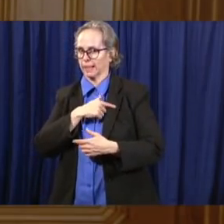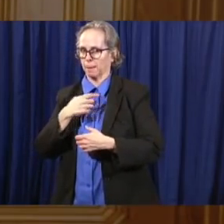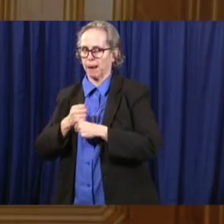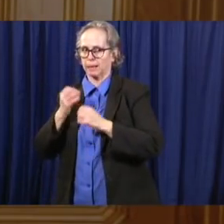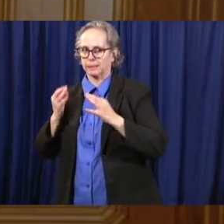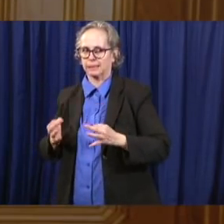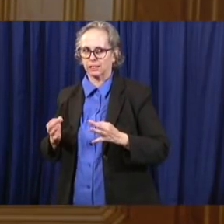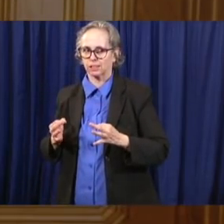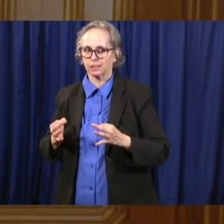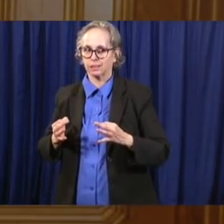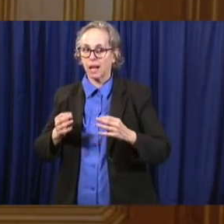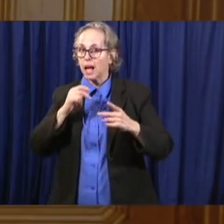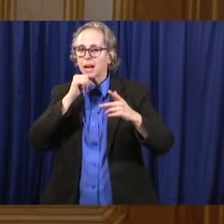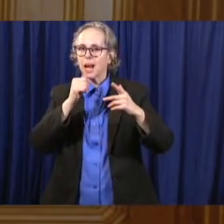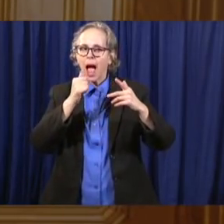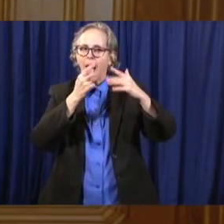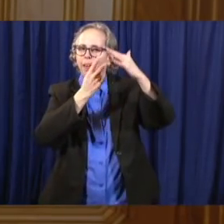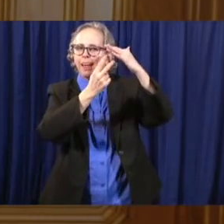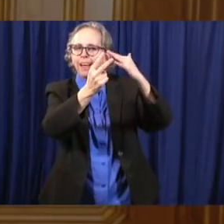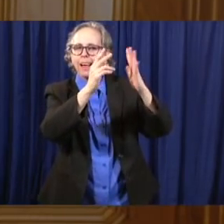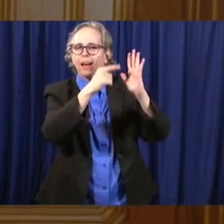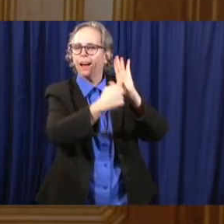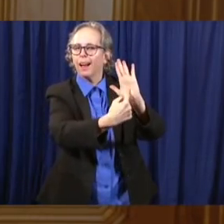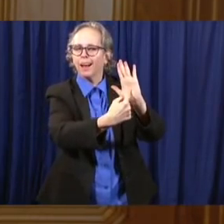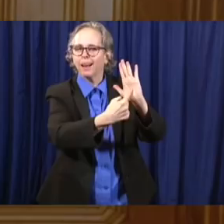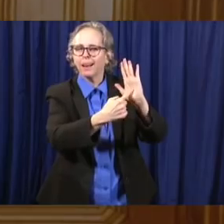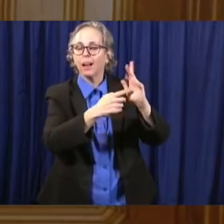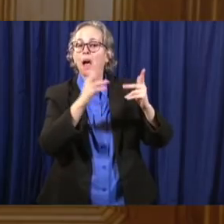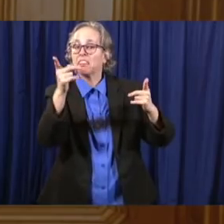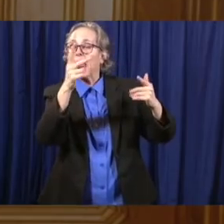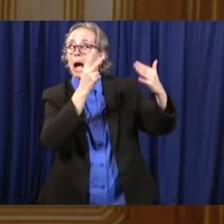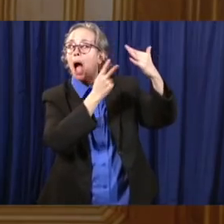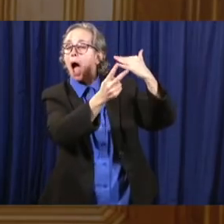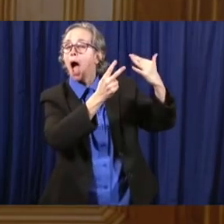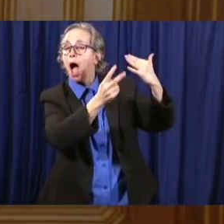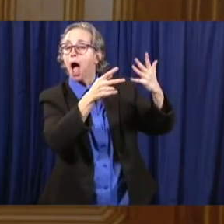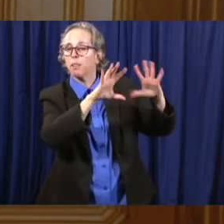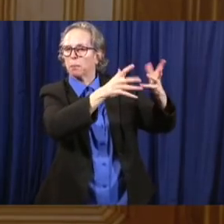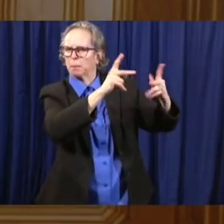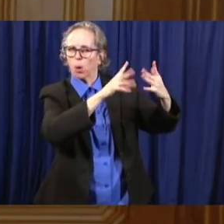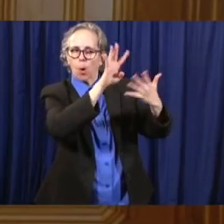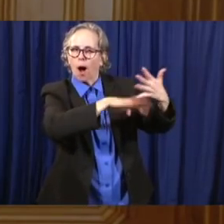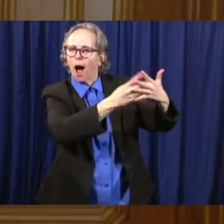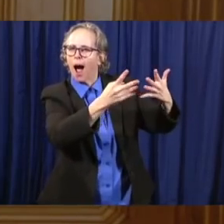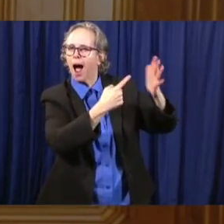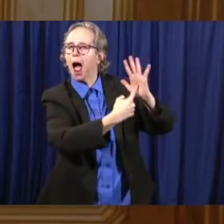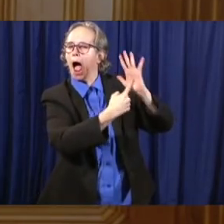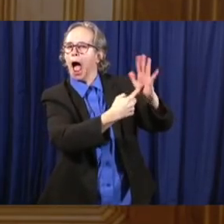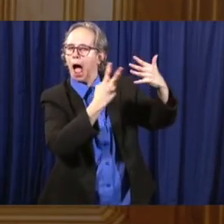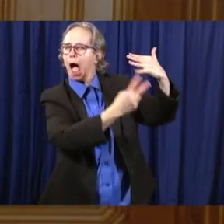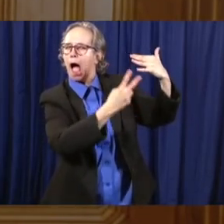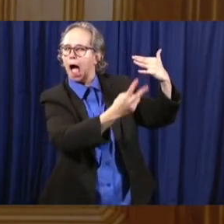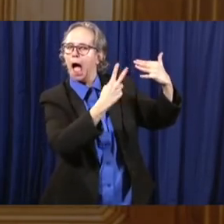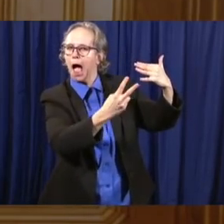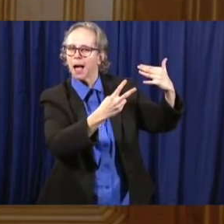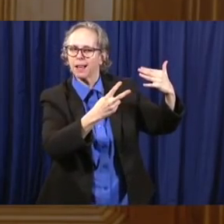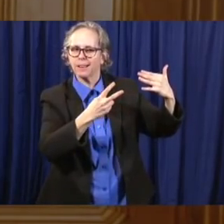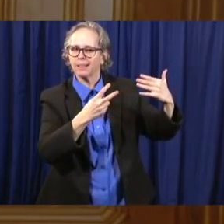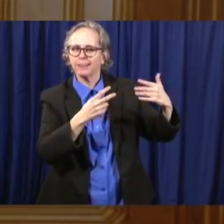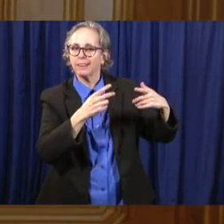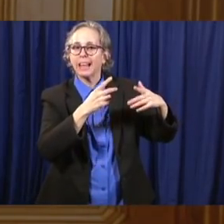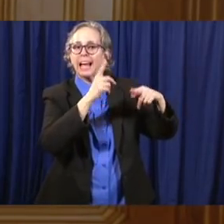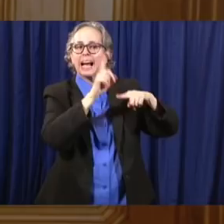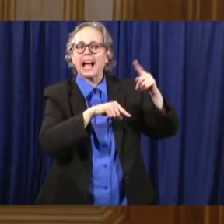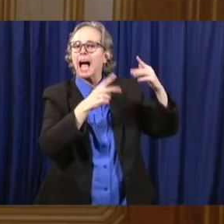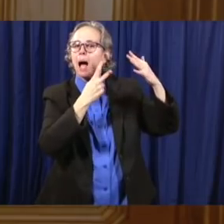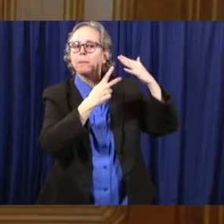the big variables in the modeling is, what percentage of social distancing is in there, and what